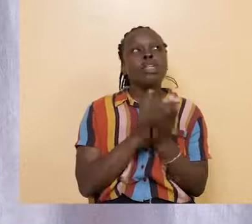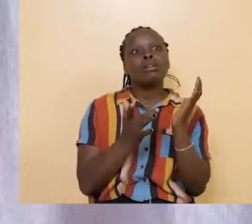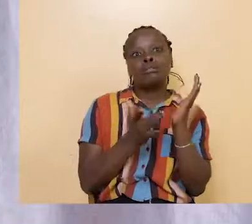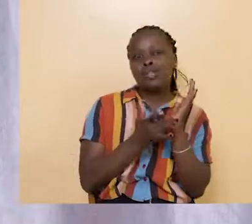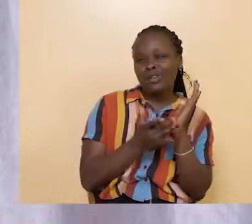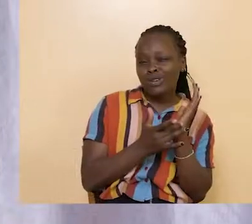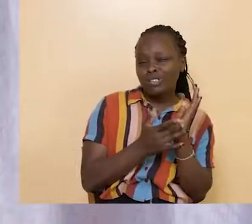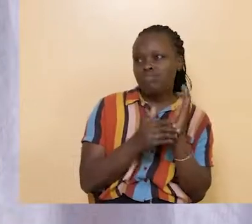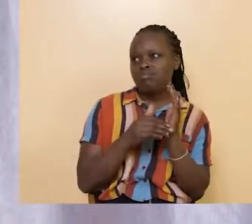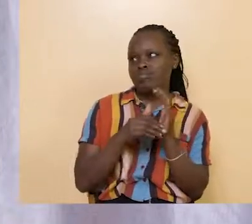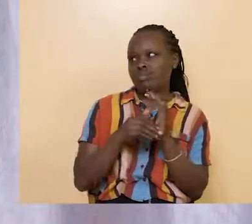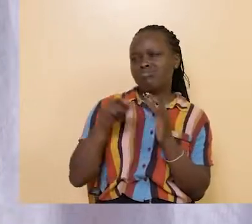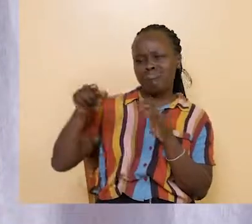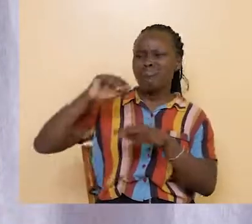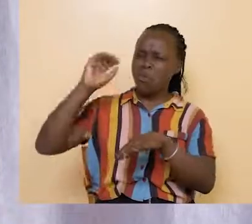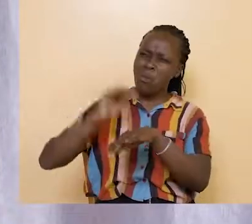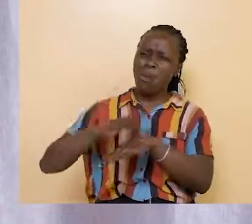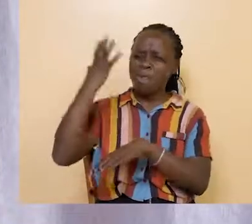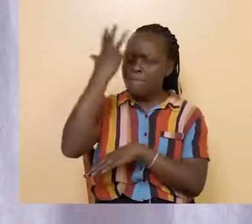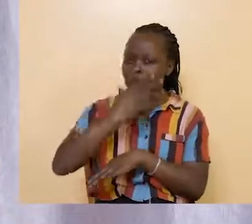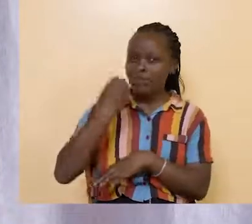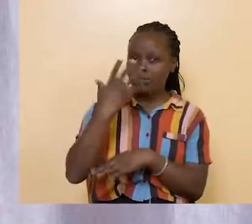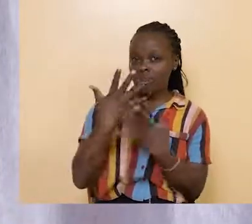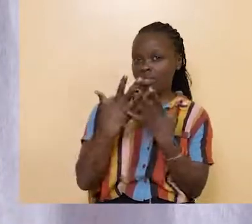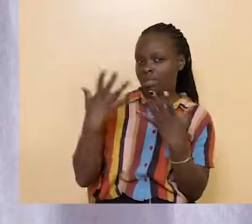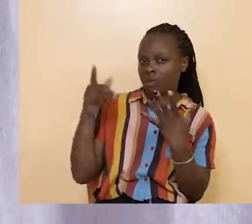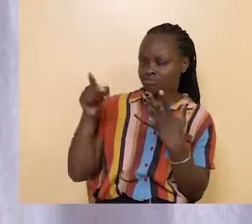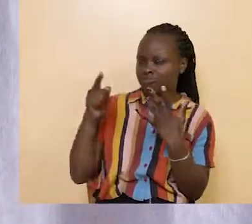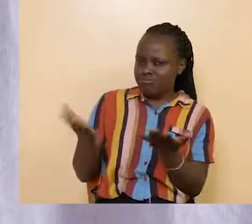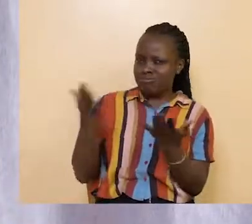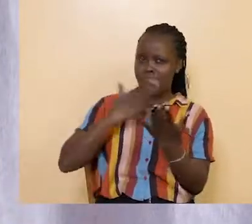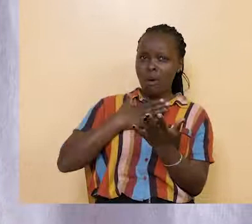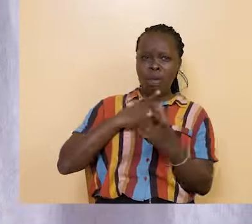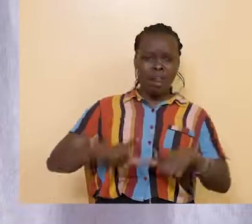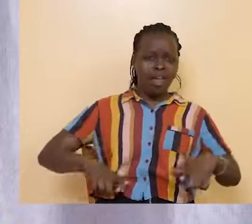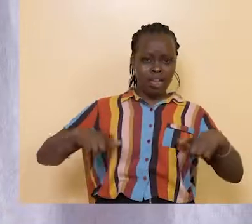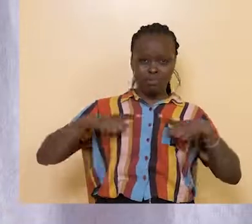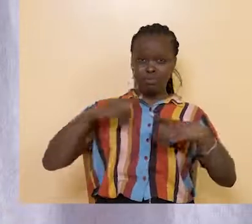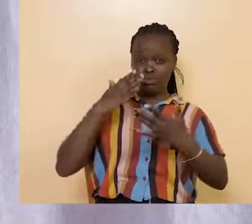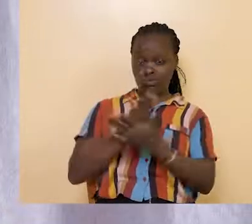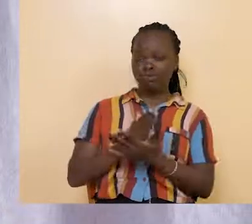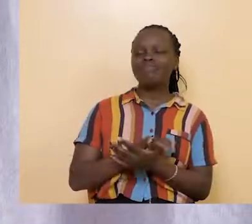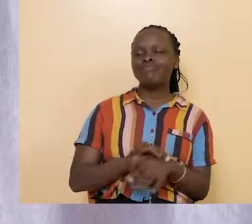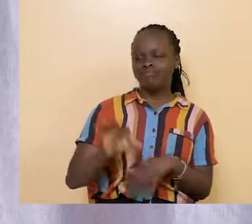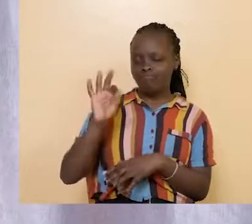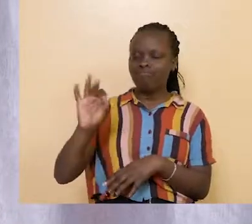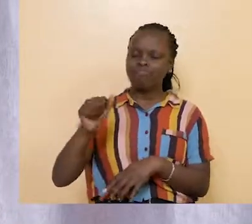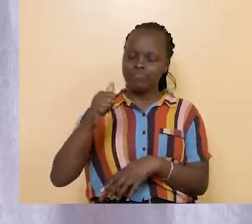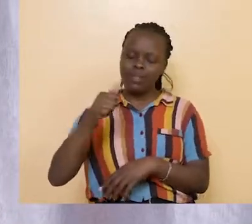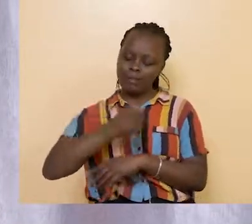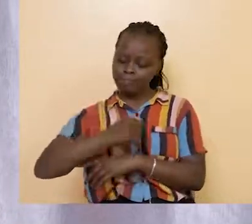Technology in and of itself is a beautiful thing because it has enhanced our lives in ways that we would not have imagined,